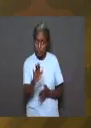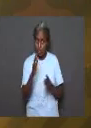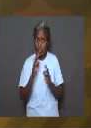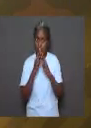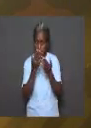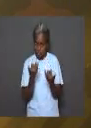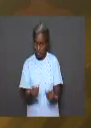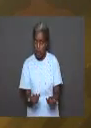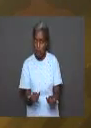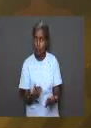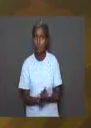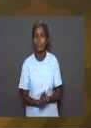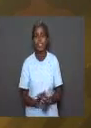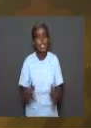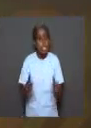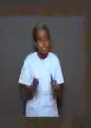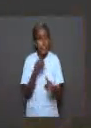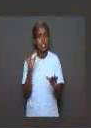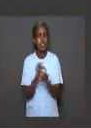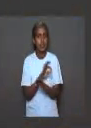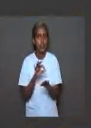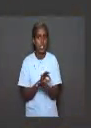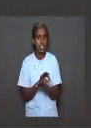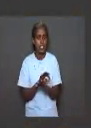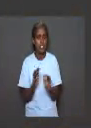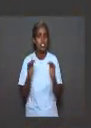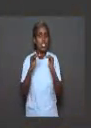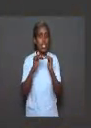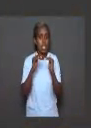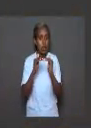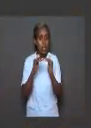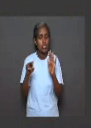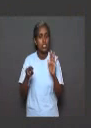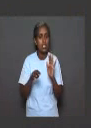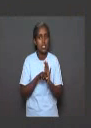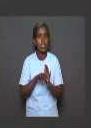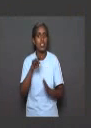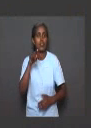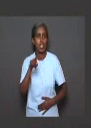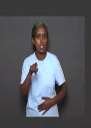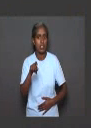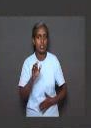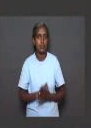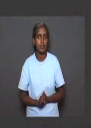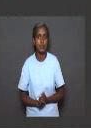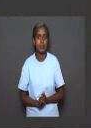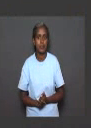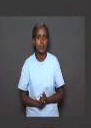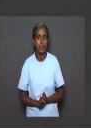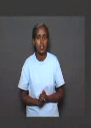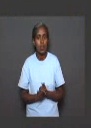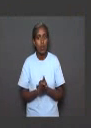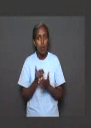check over your answers now. The first function equals negative